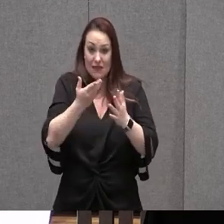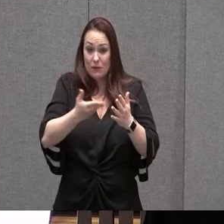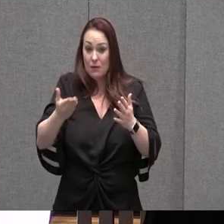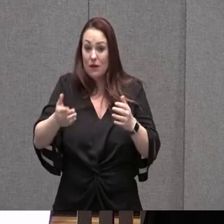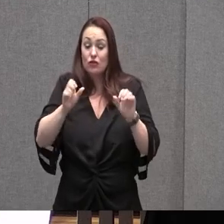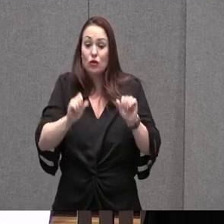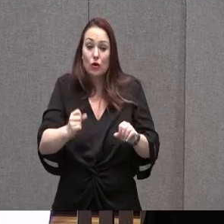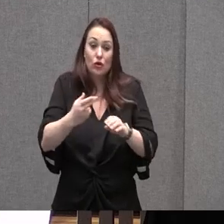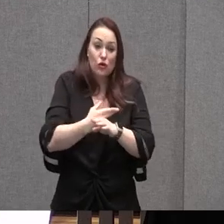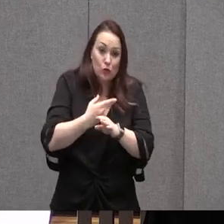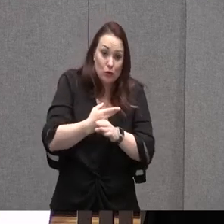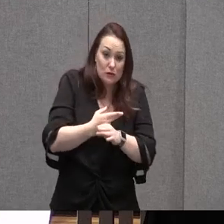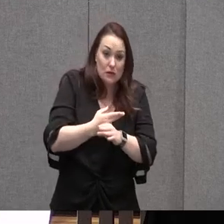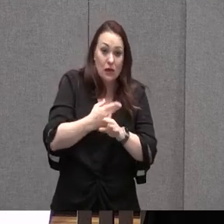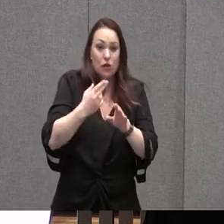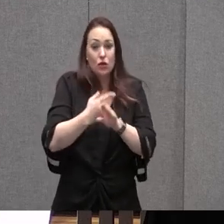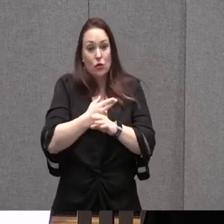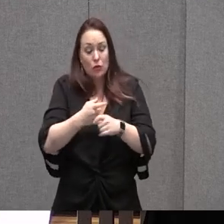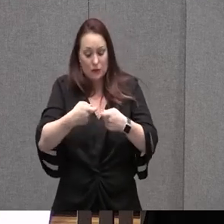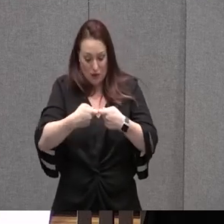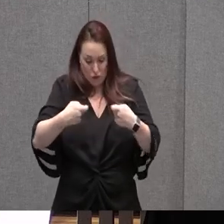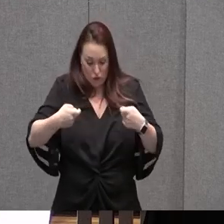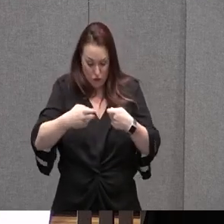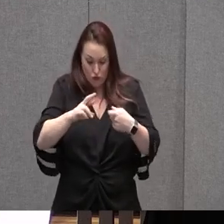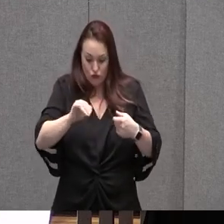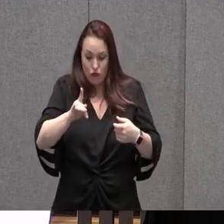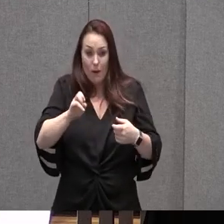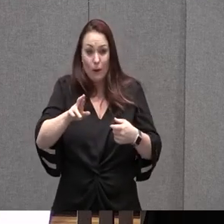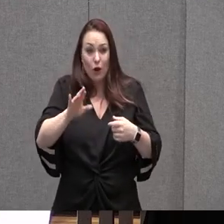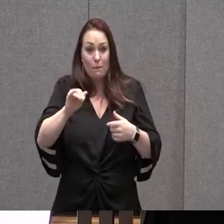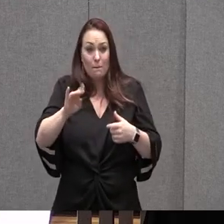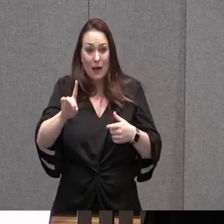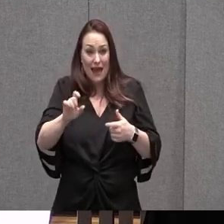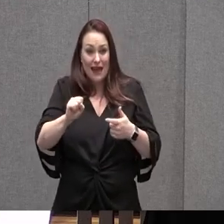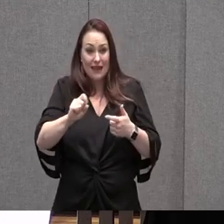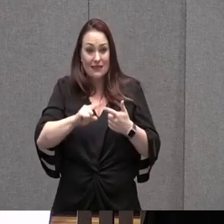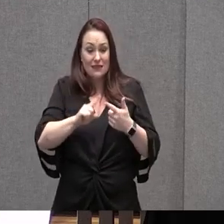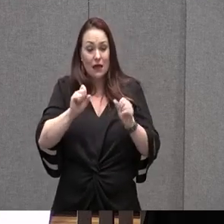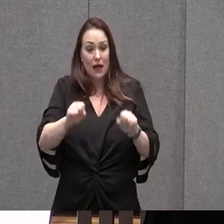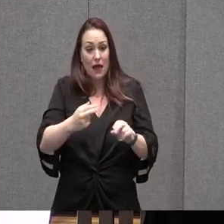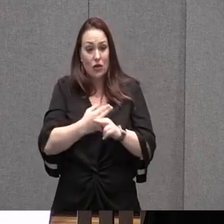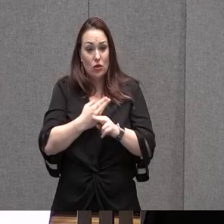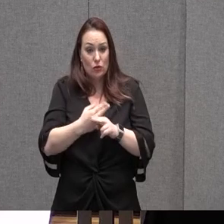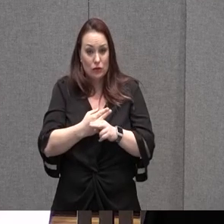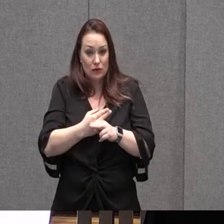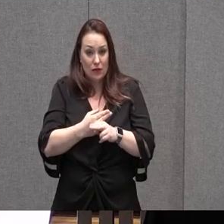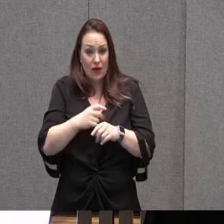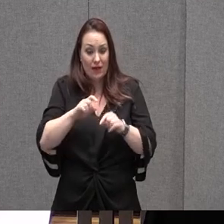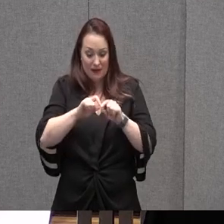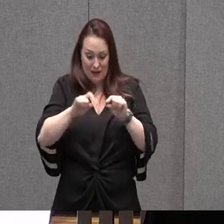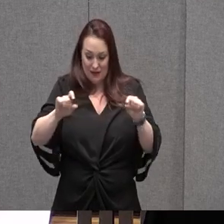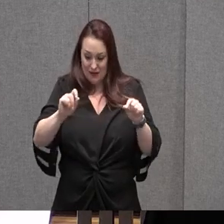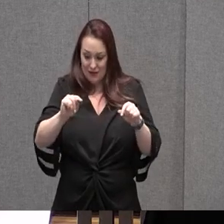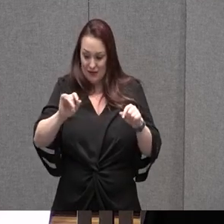you could use. You could use rubber bands. We could use